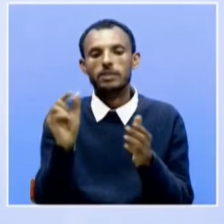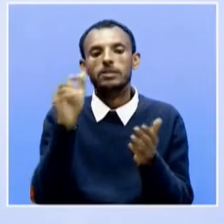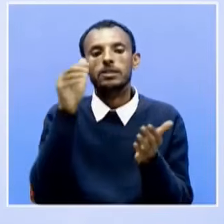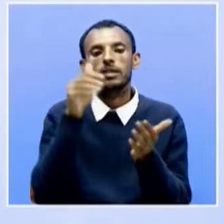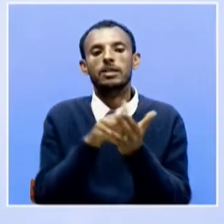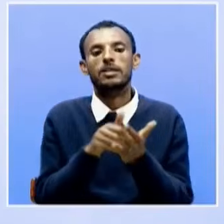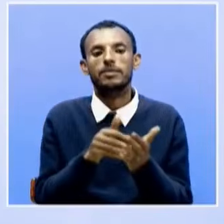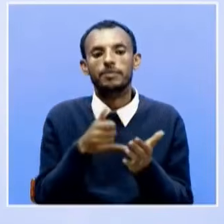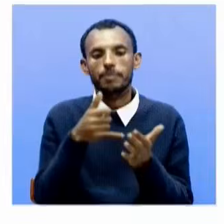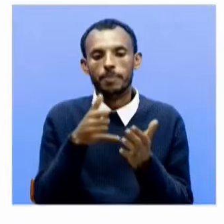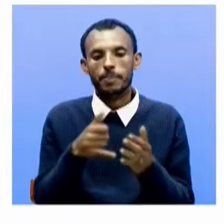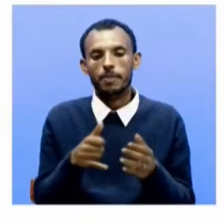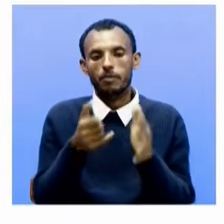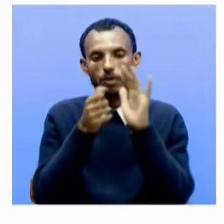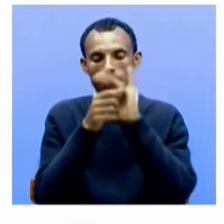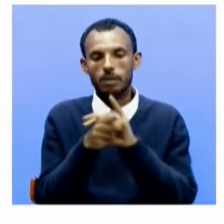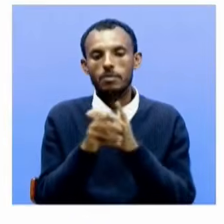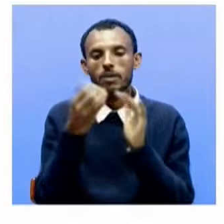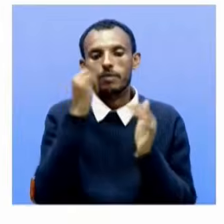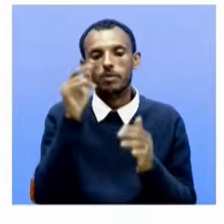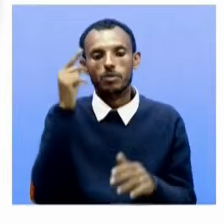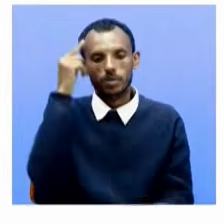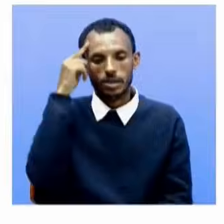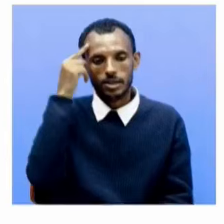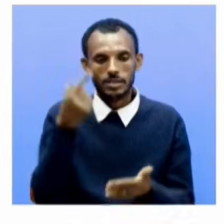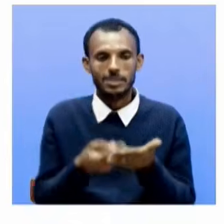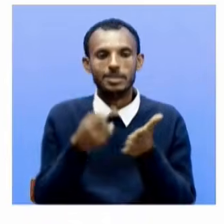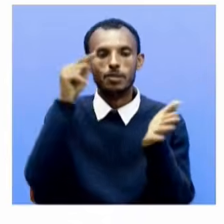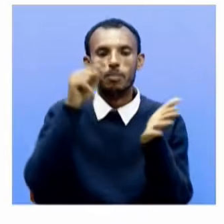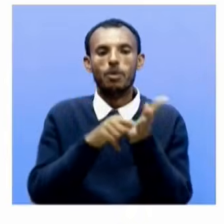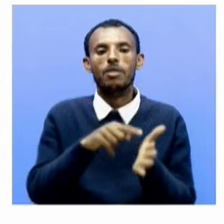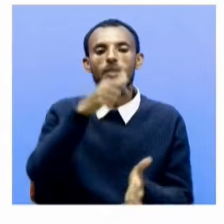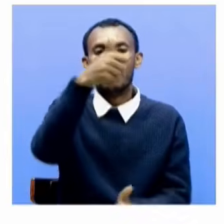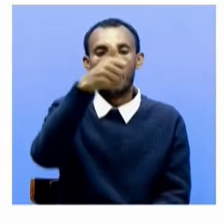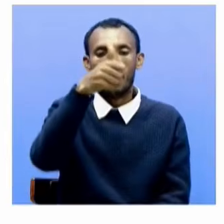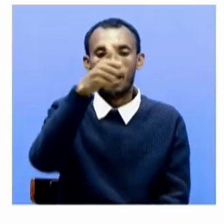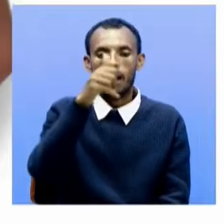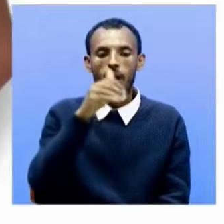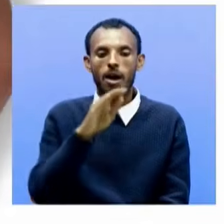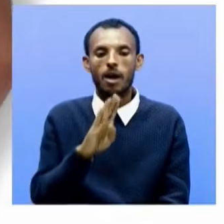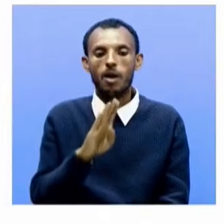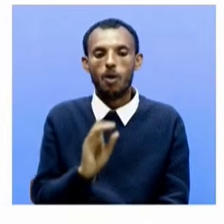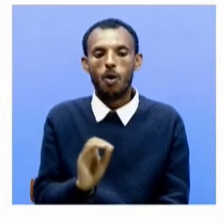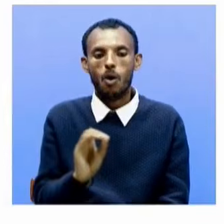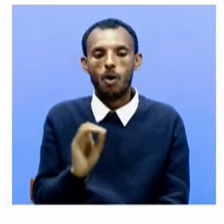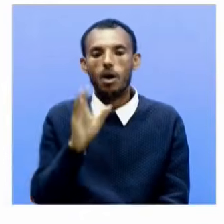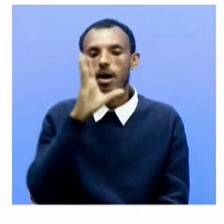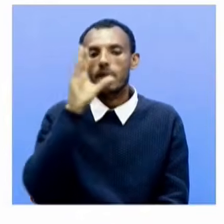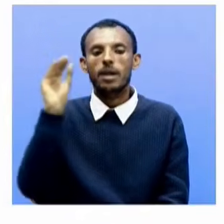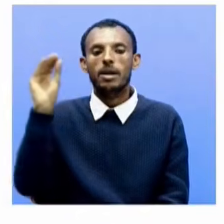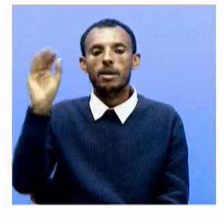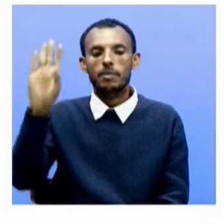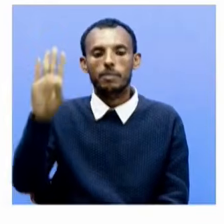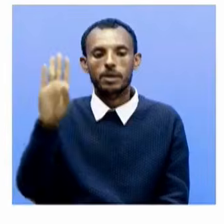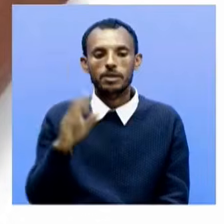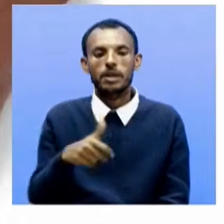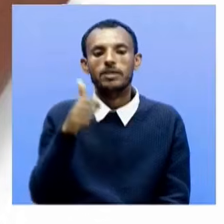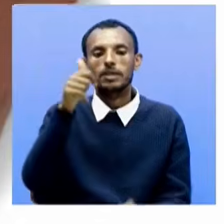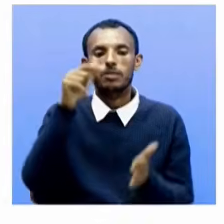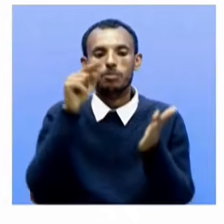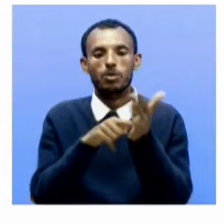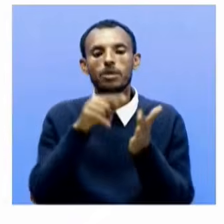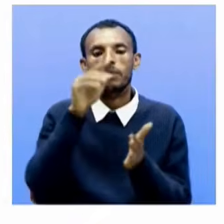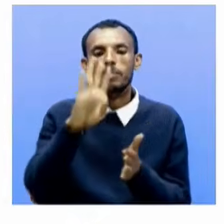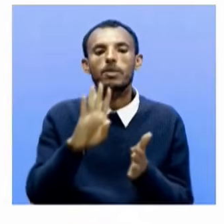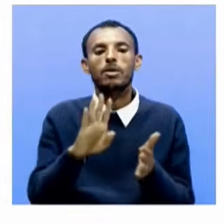For example, if you consider this point A, the center is O, and the other point B